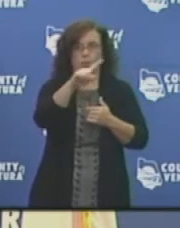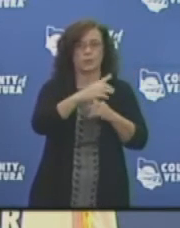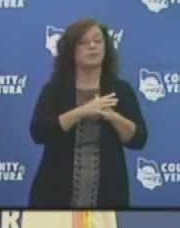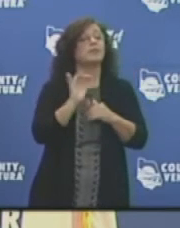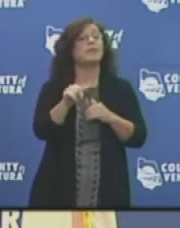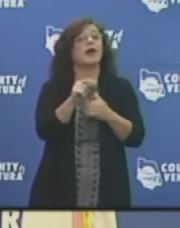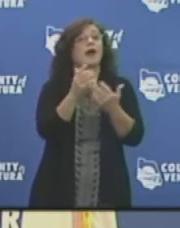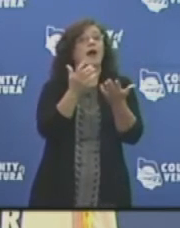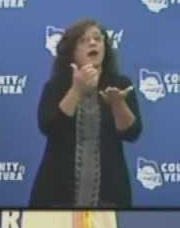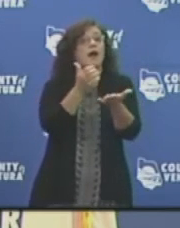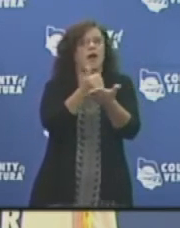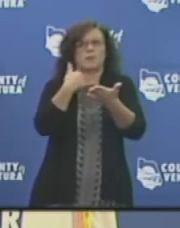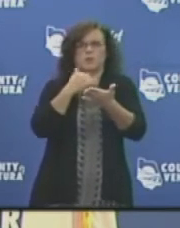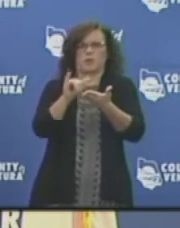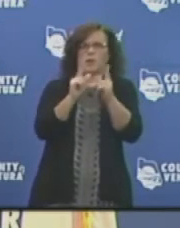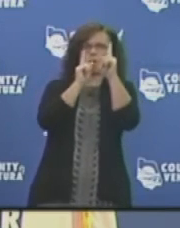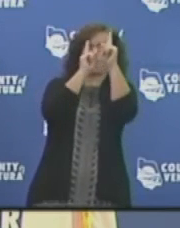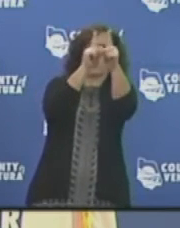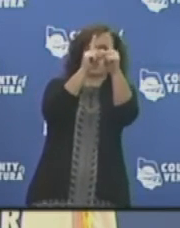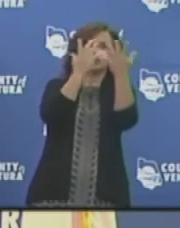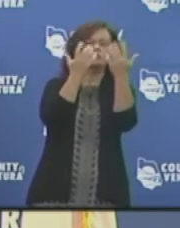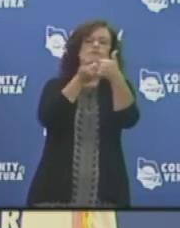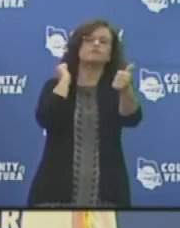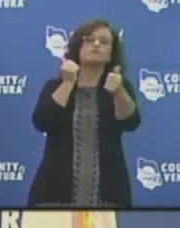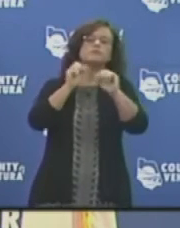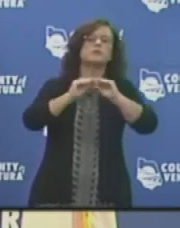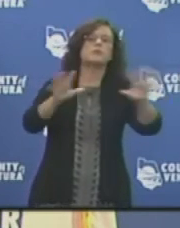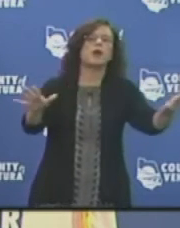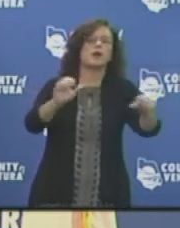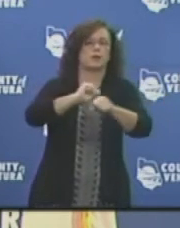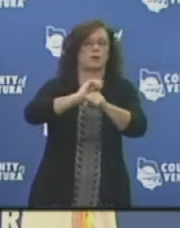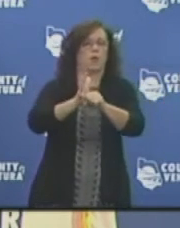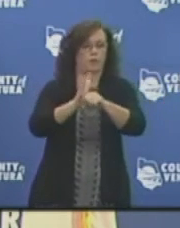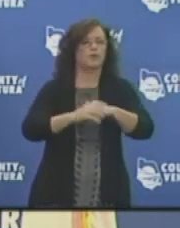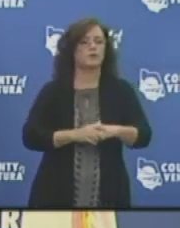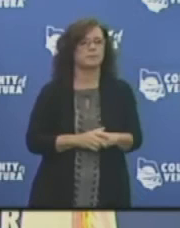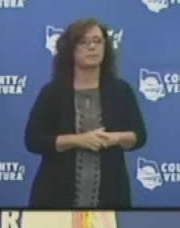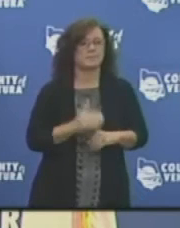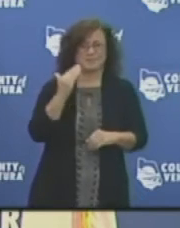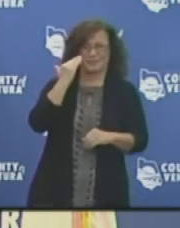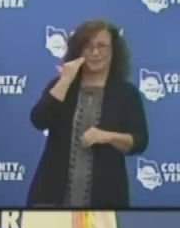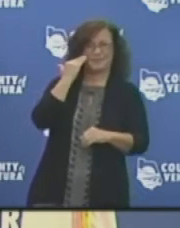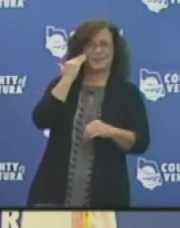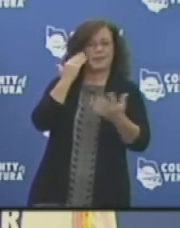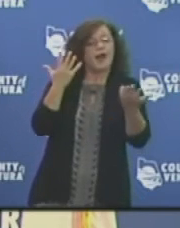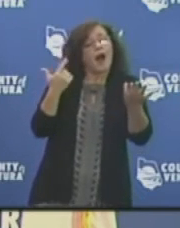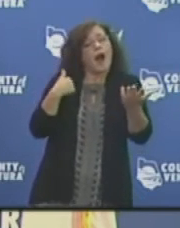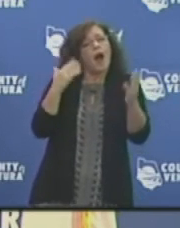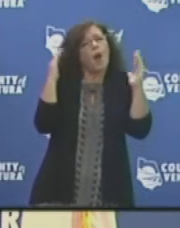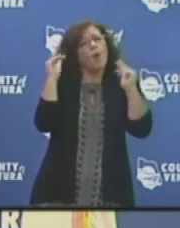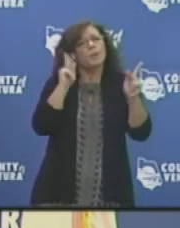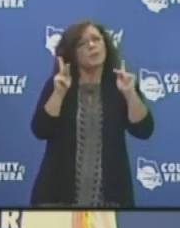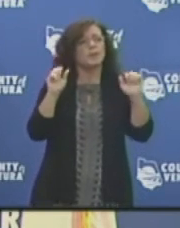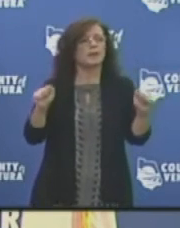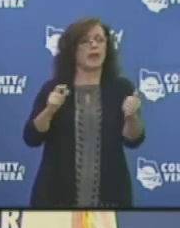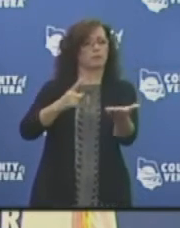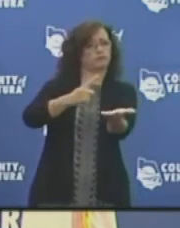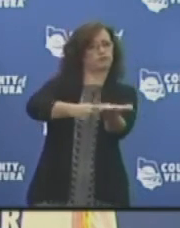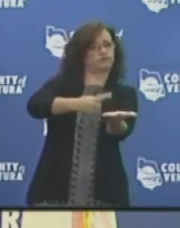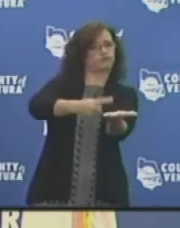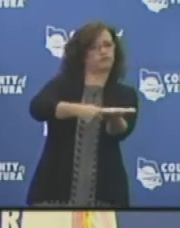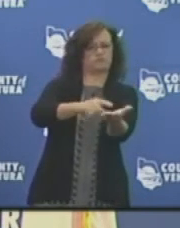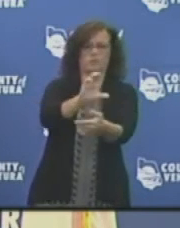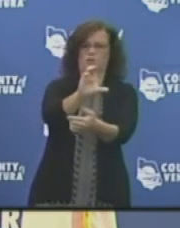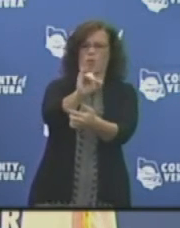asking to really talk about what is COVID. It shouldn't be a scary thing to talk about. It should be just like flu, and how